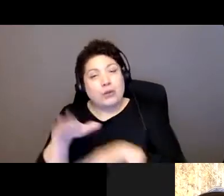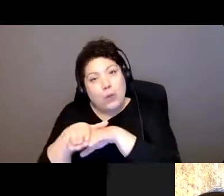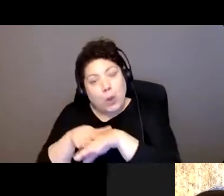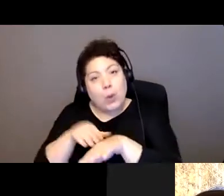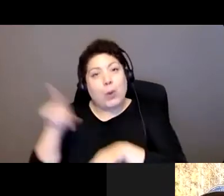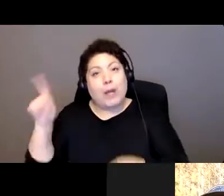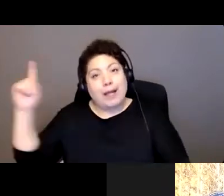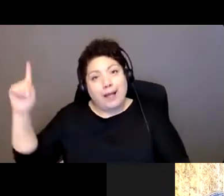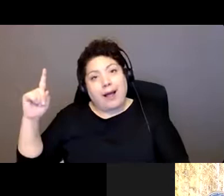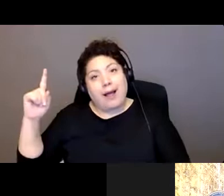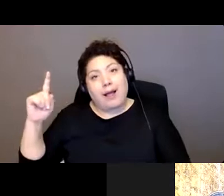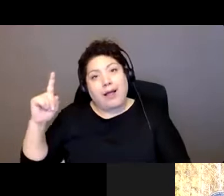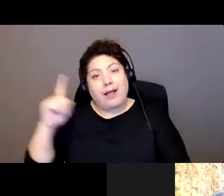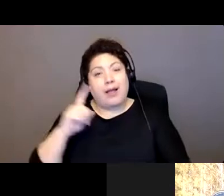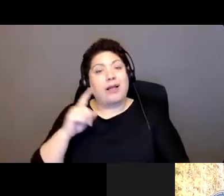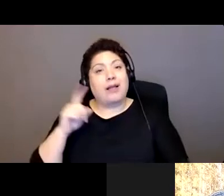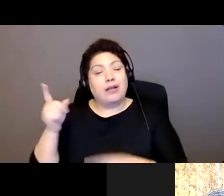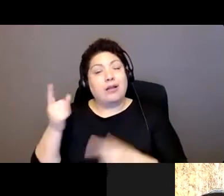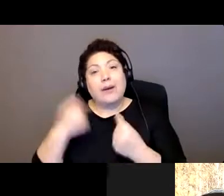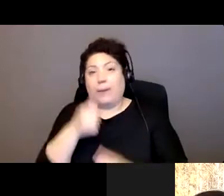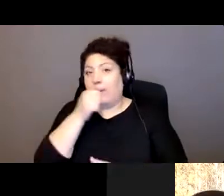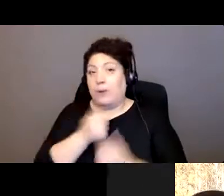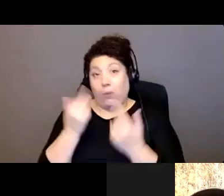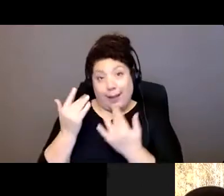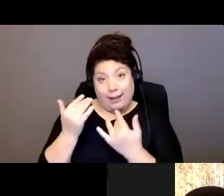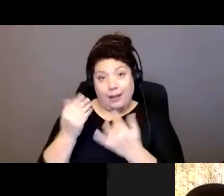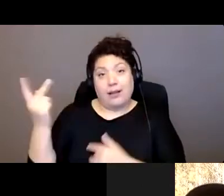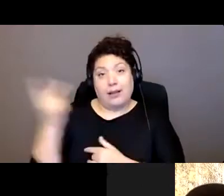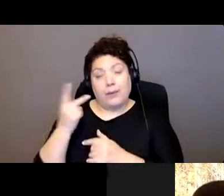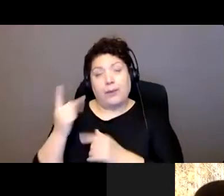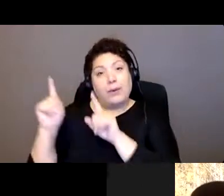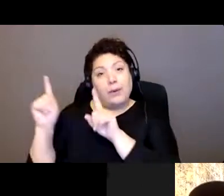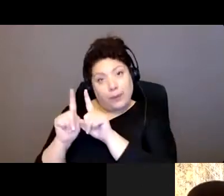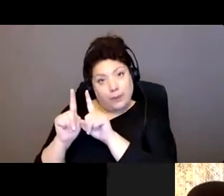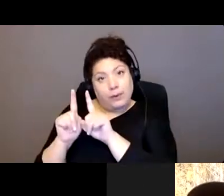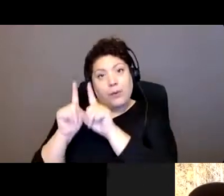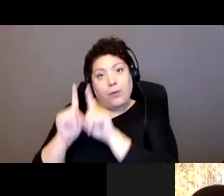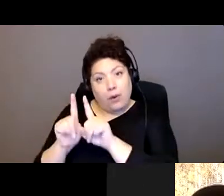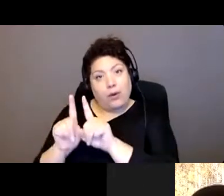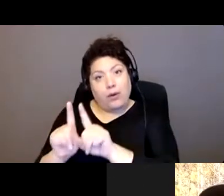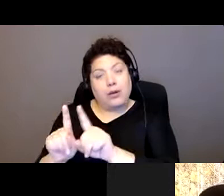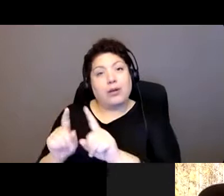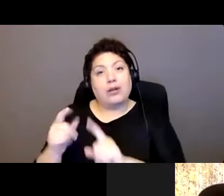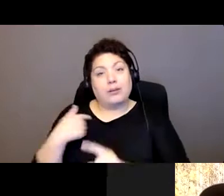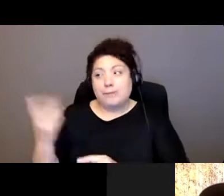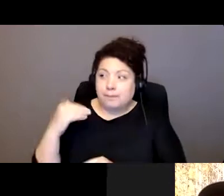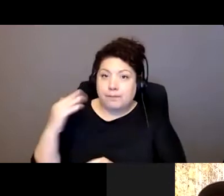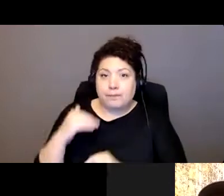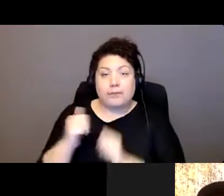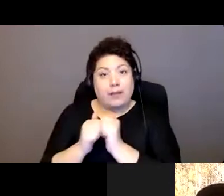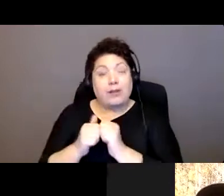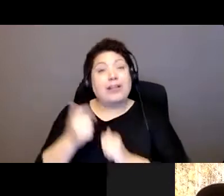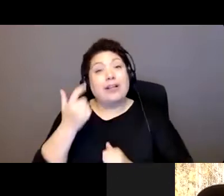I'd always wait with her and walk with her. And me and Minnie did a panel a while ago on Two